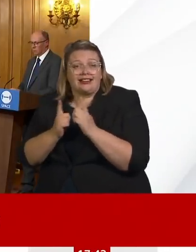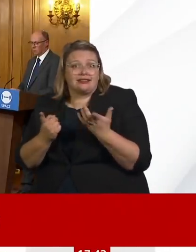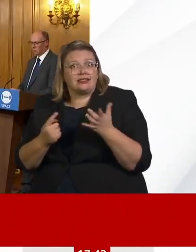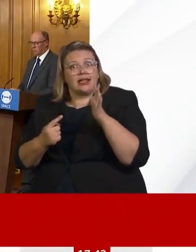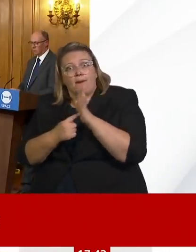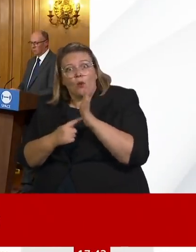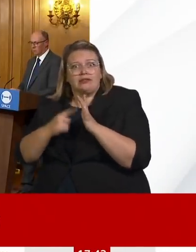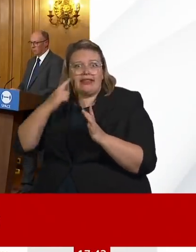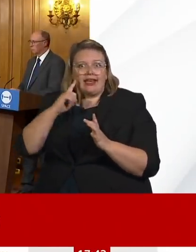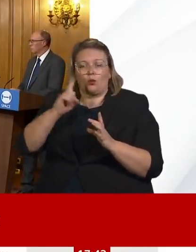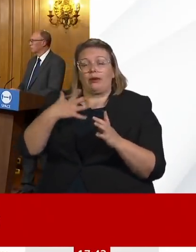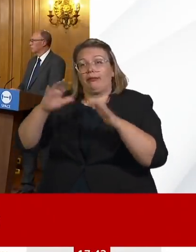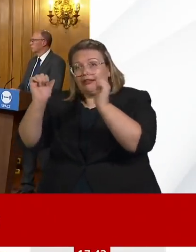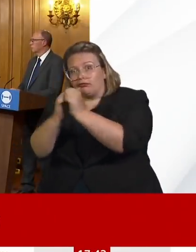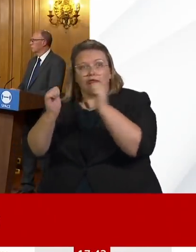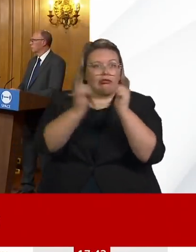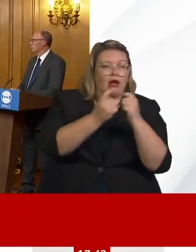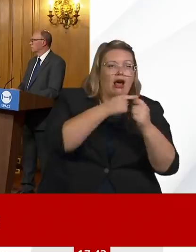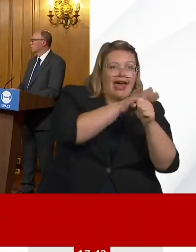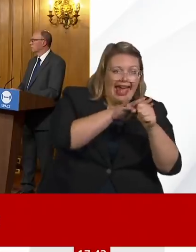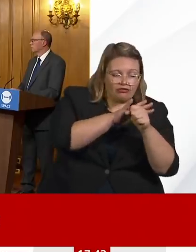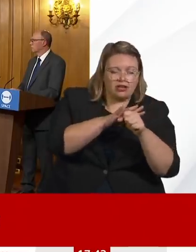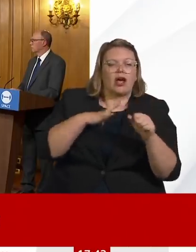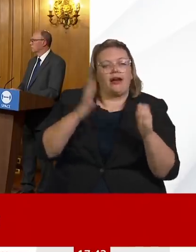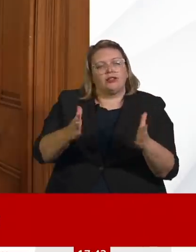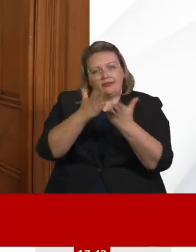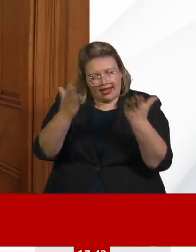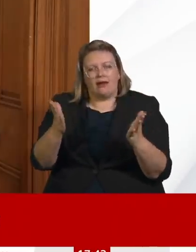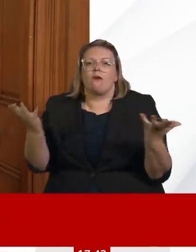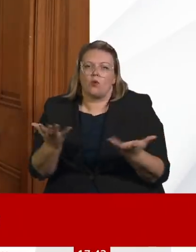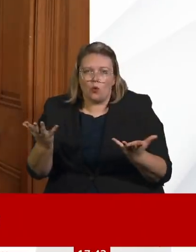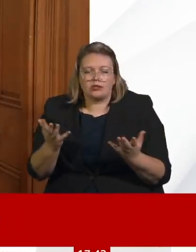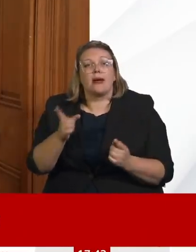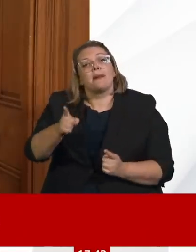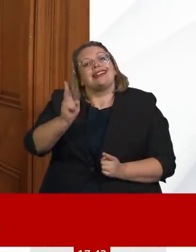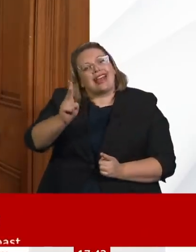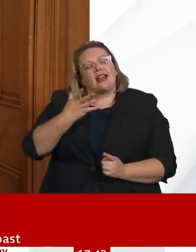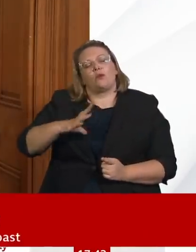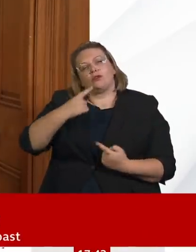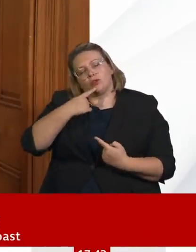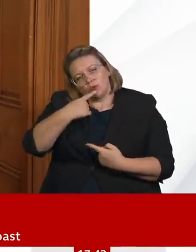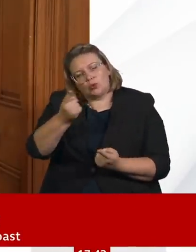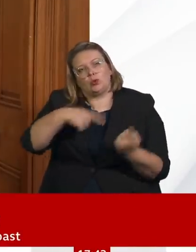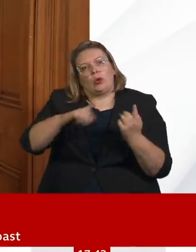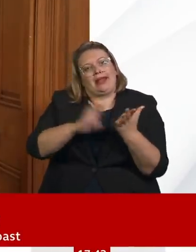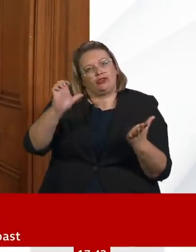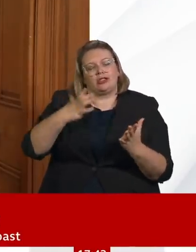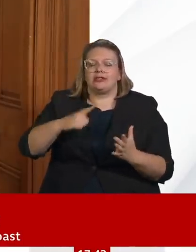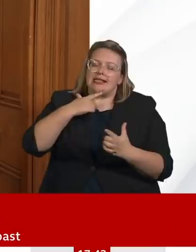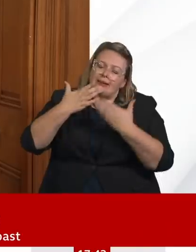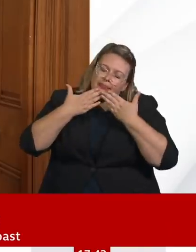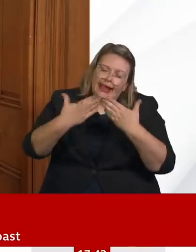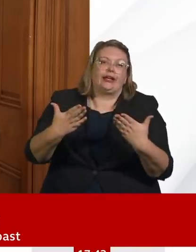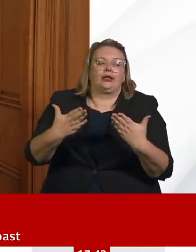deals already done. And I just want to repeat my gratitude to the people of Greater Manchester for their